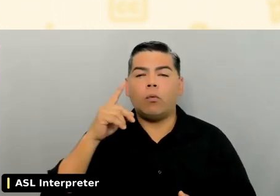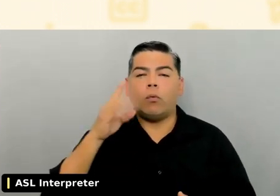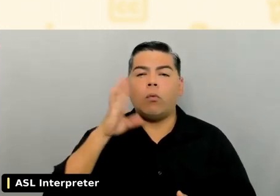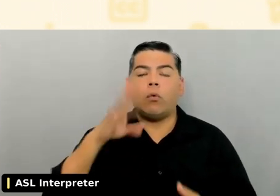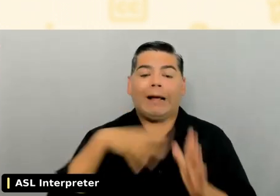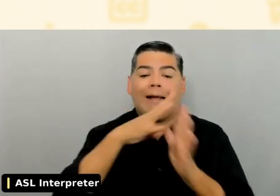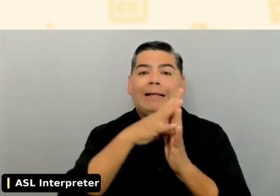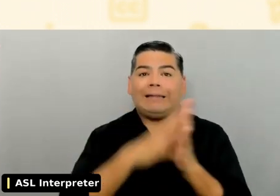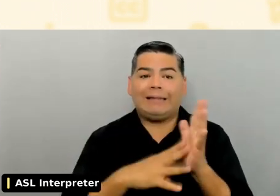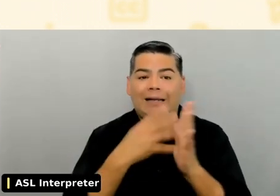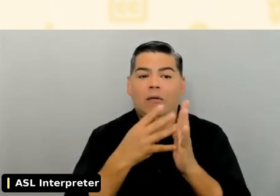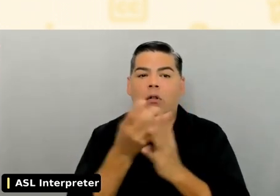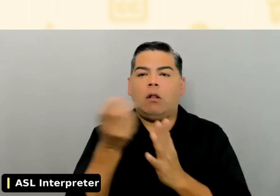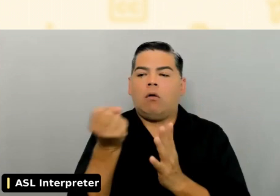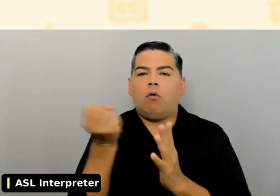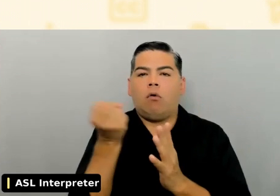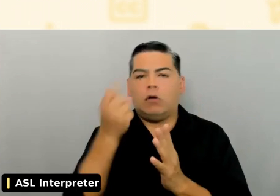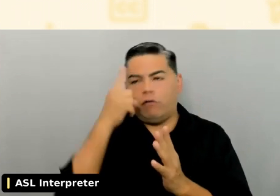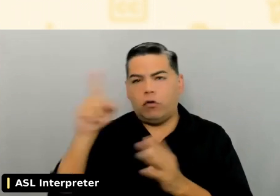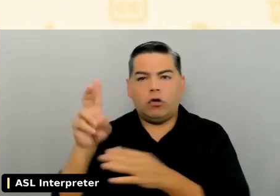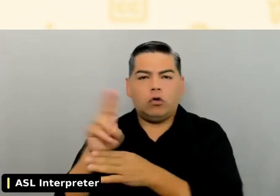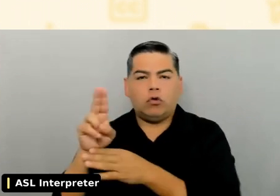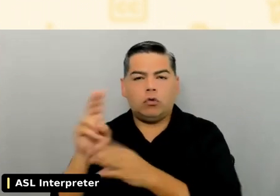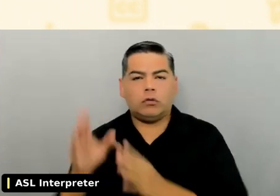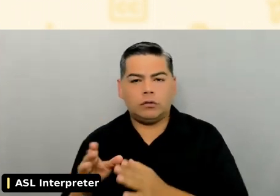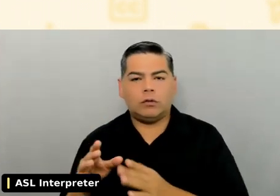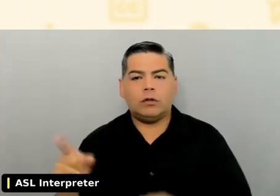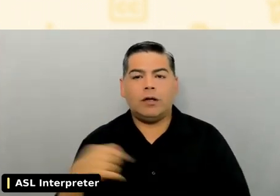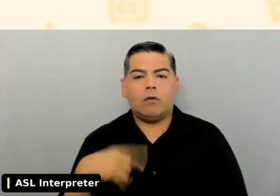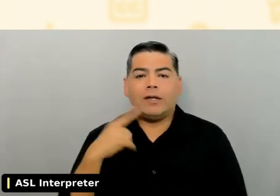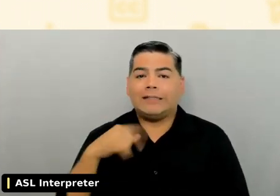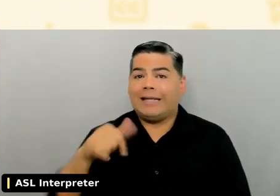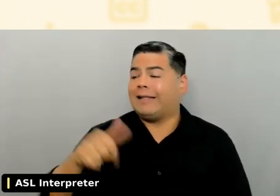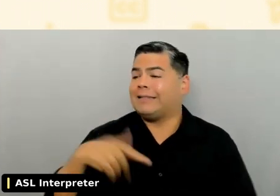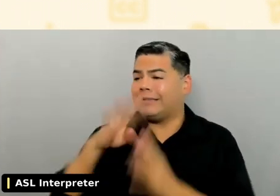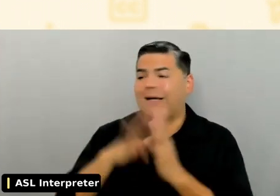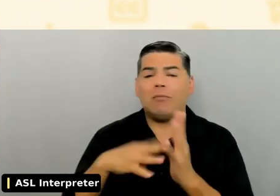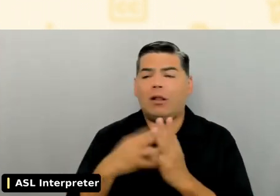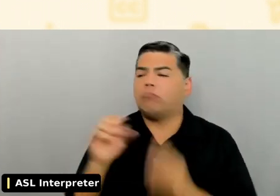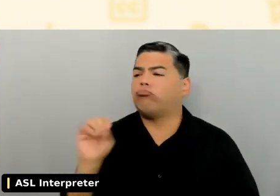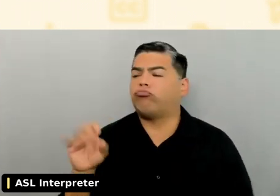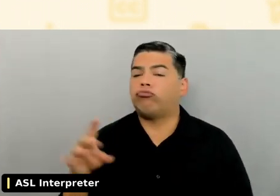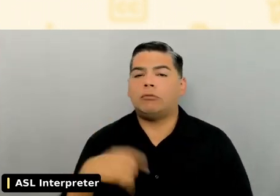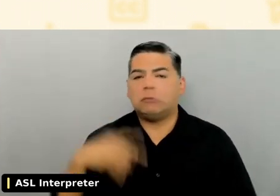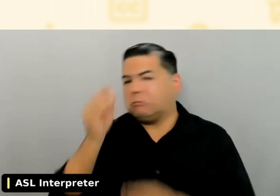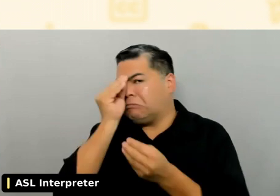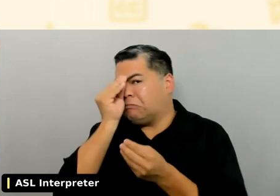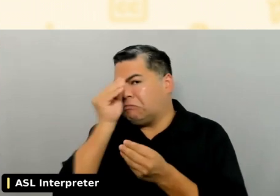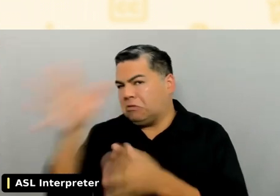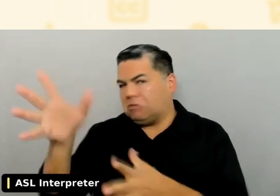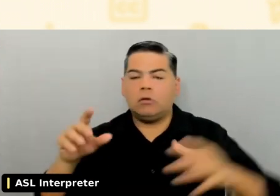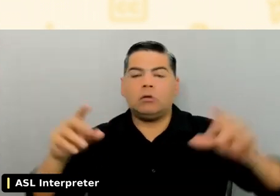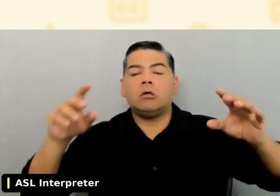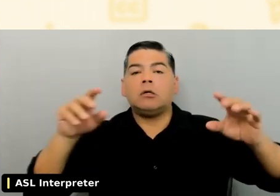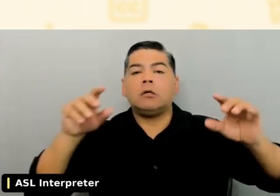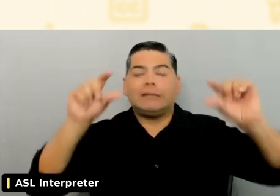table part to the user. So they wouldn't say this is a table. They would just present what's inside of the table.